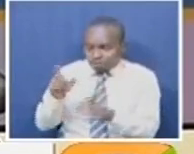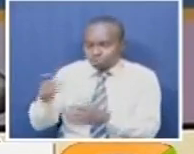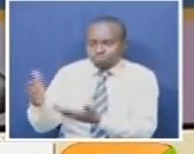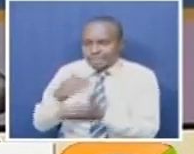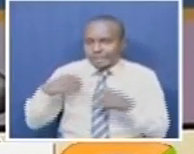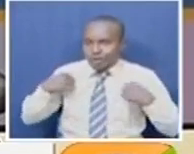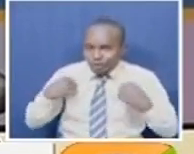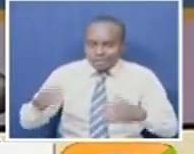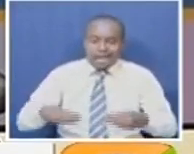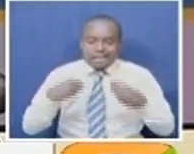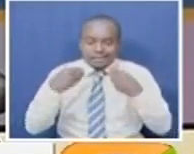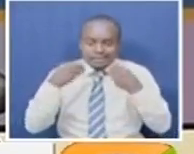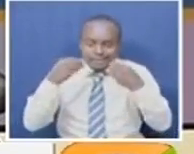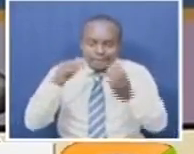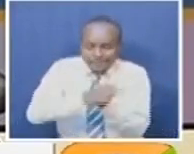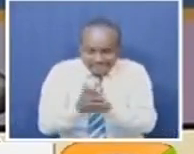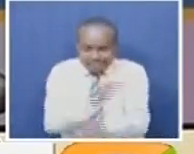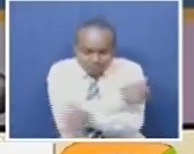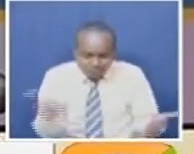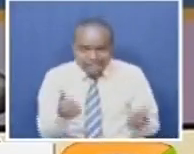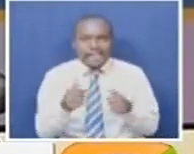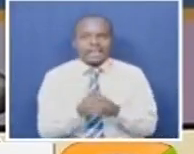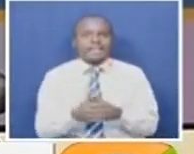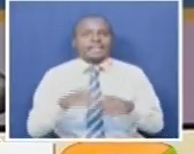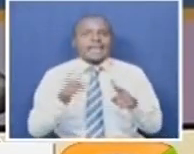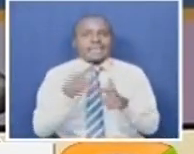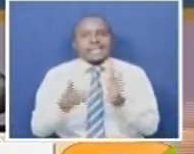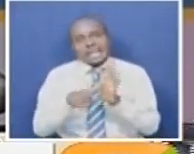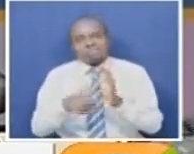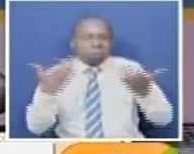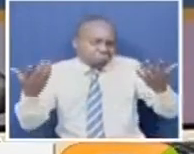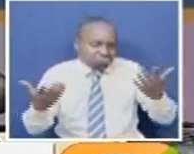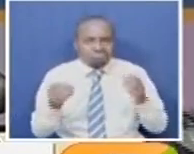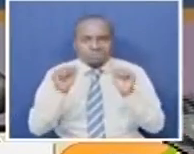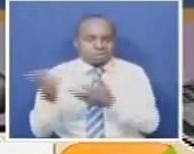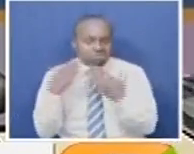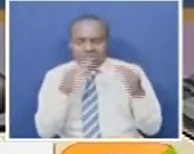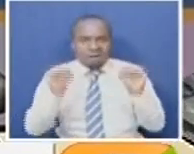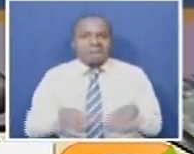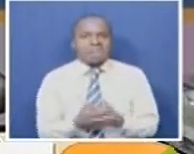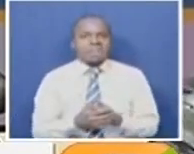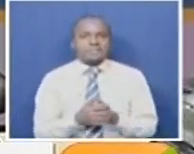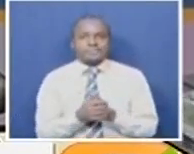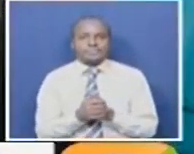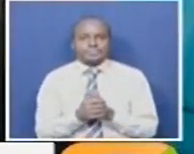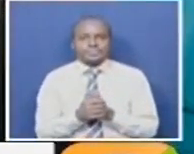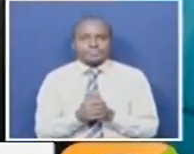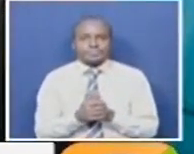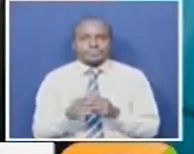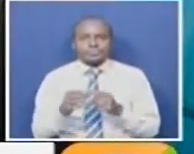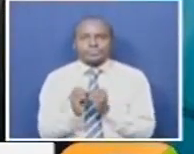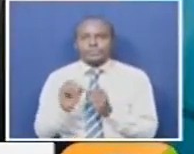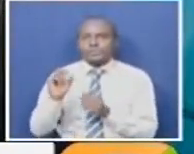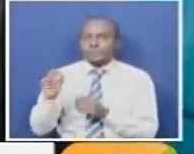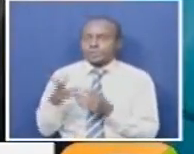clothes and put them, you know, package them appropriately, and then from there you can now shower and and everything. Okay, so we want to